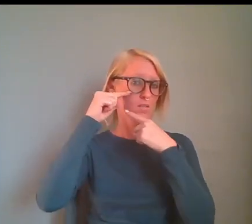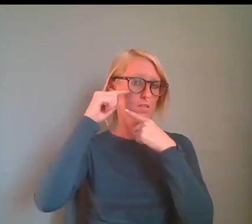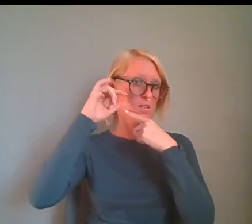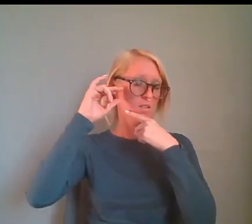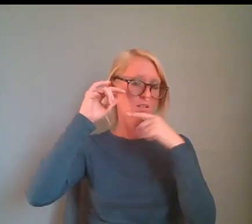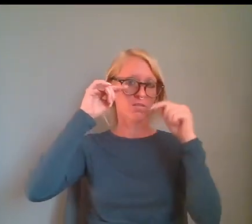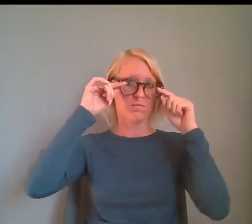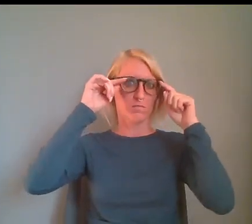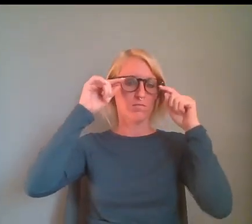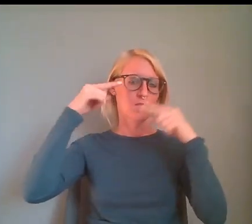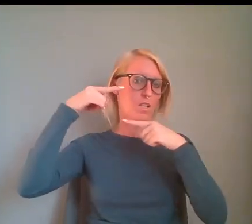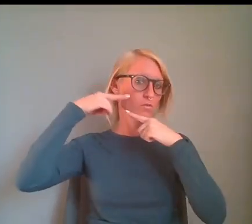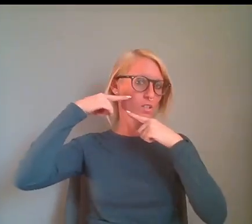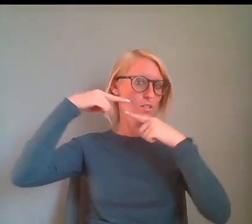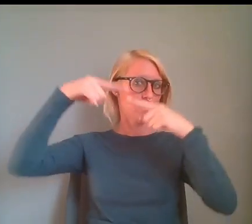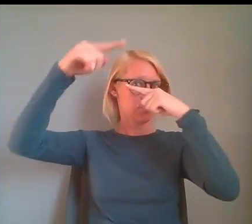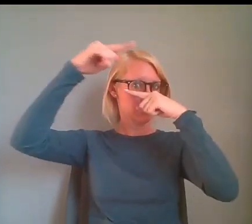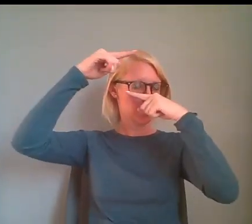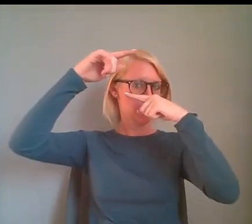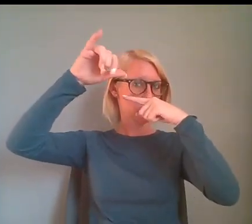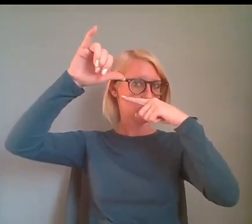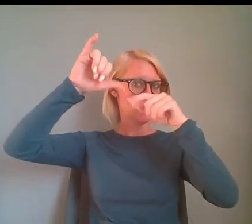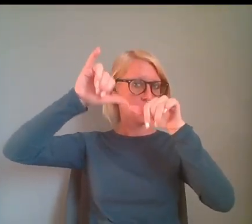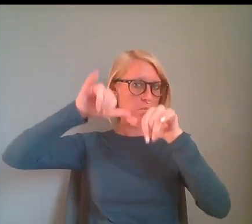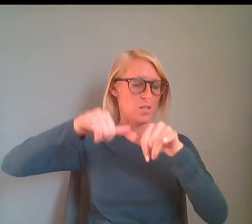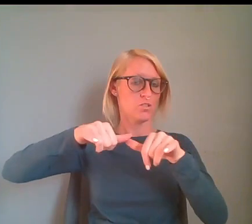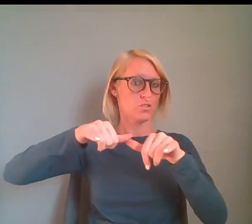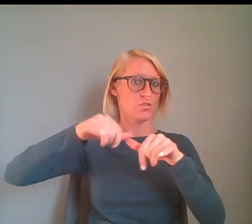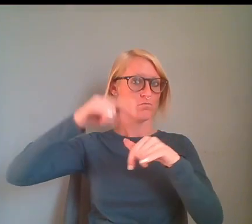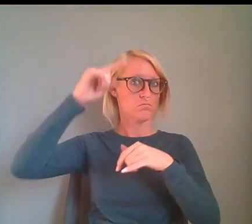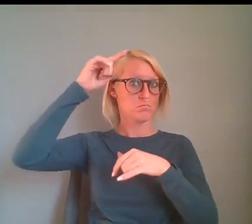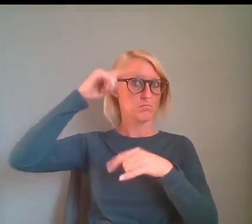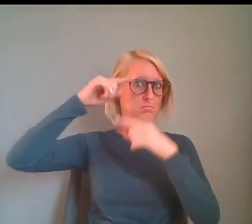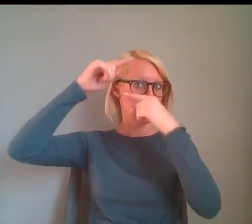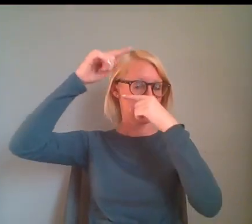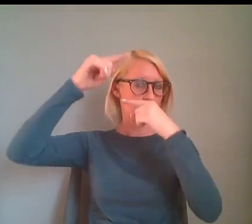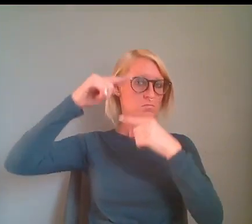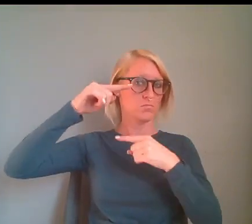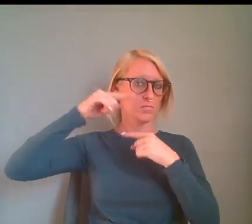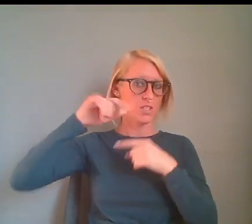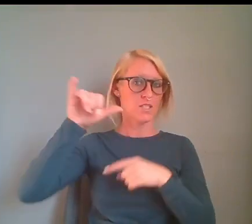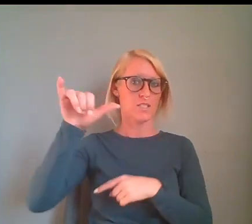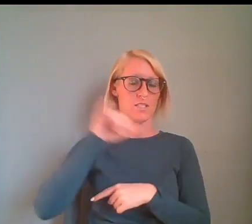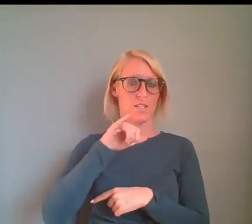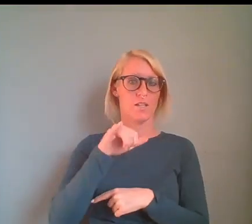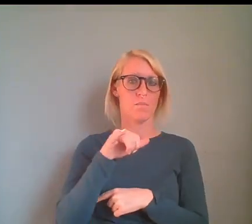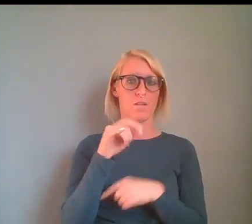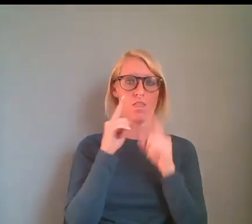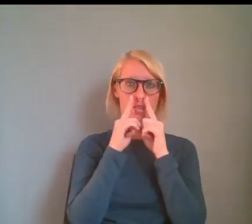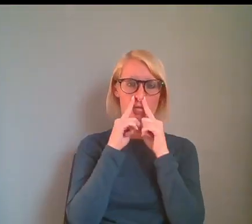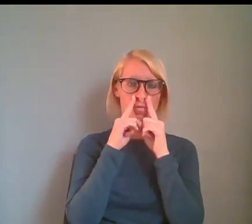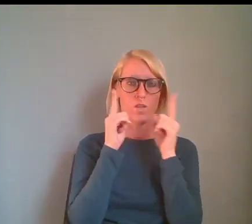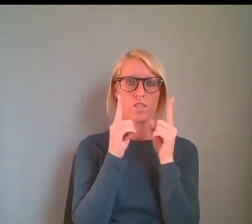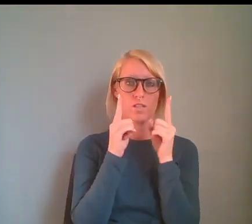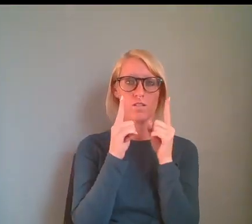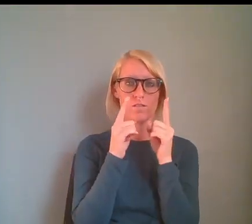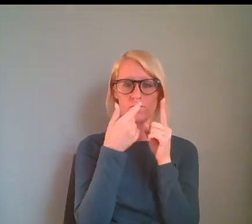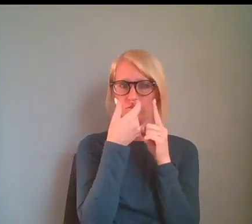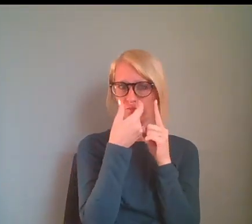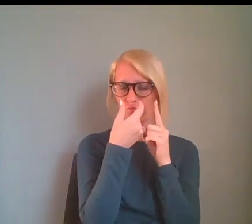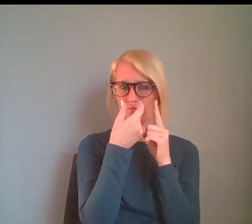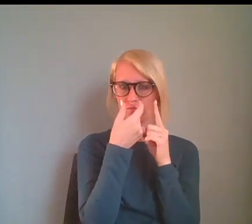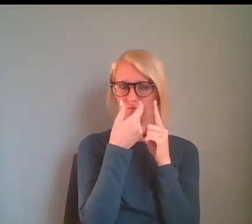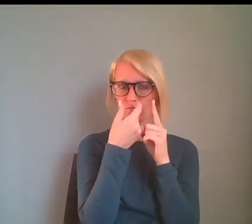there and here to here is the same. And then to get the width of the nose, You just